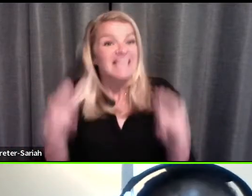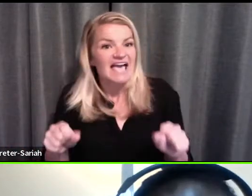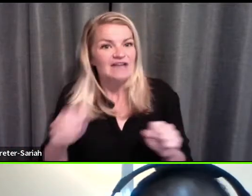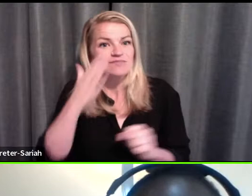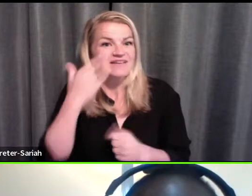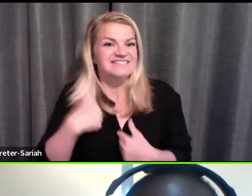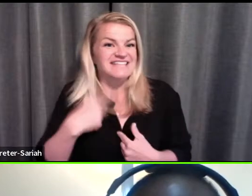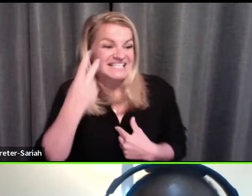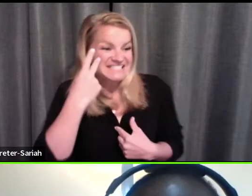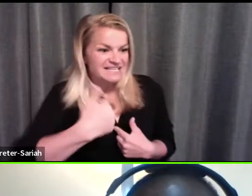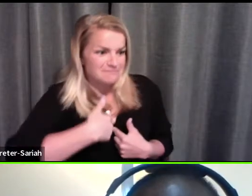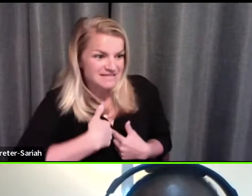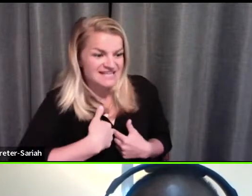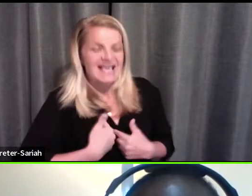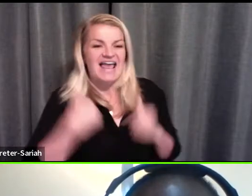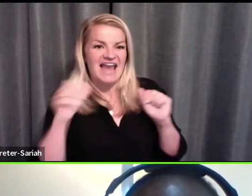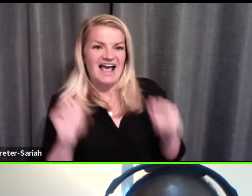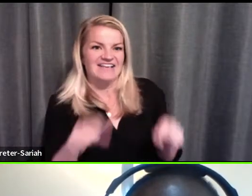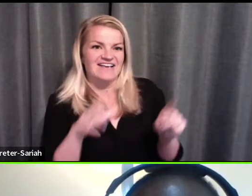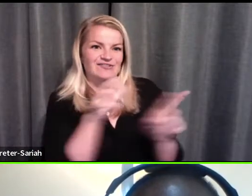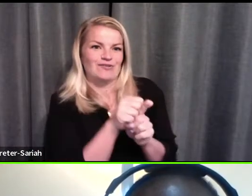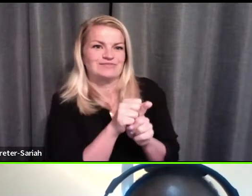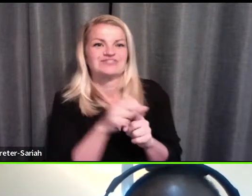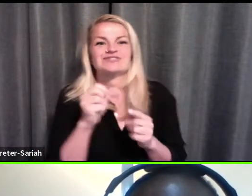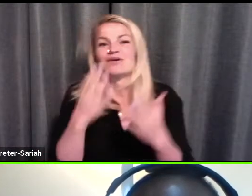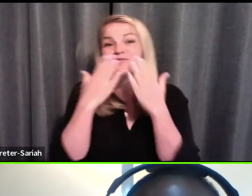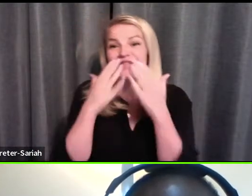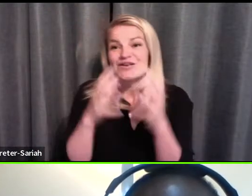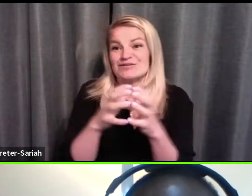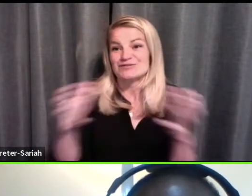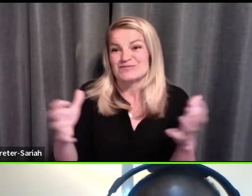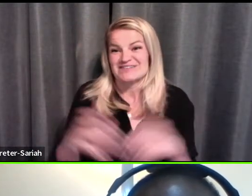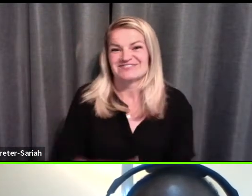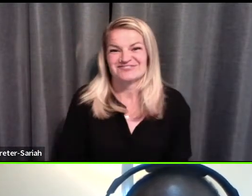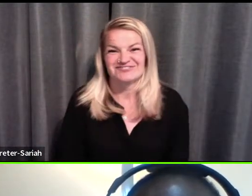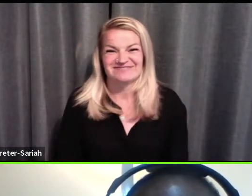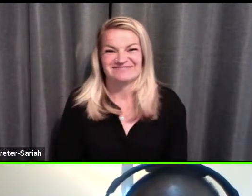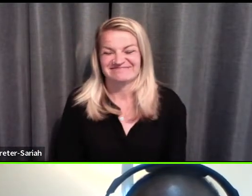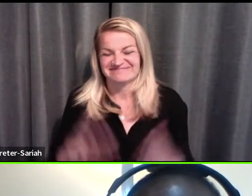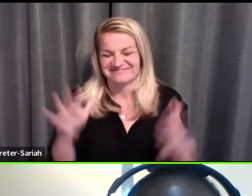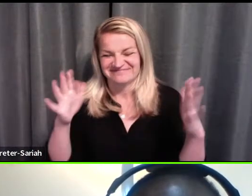and congratulations to all winners. Thank you.